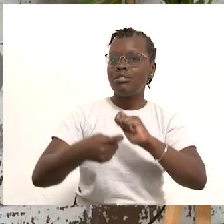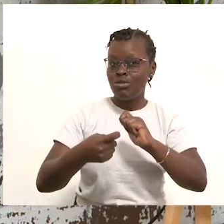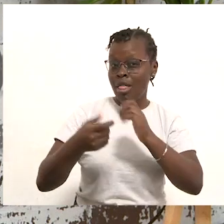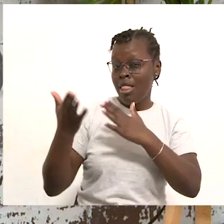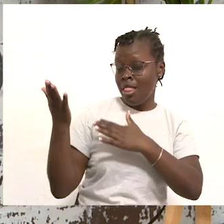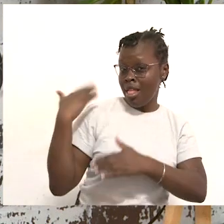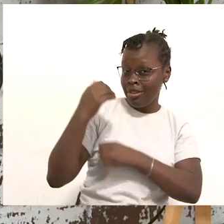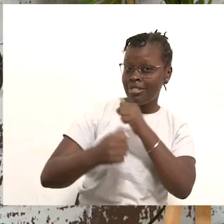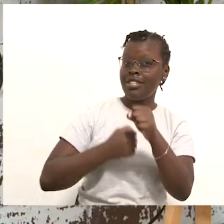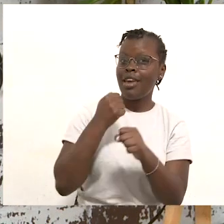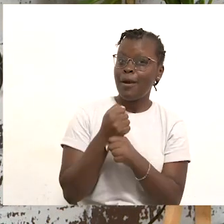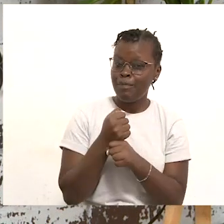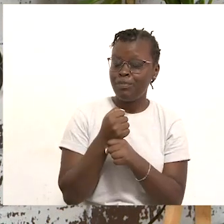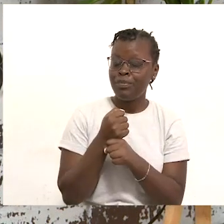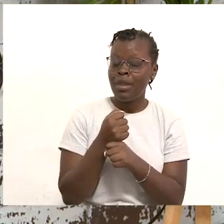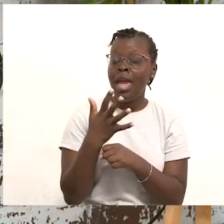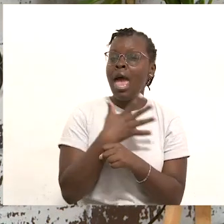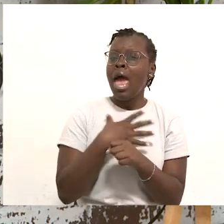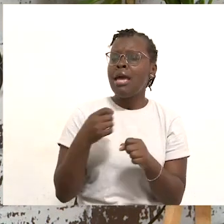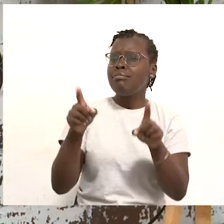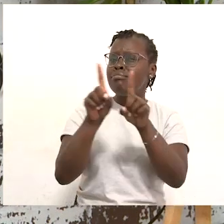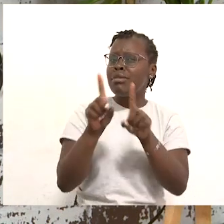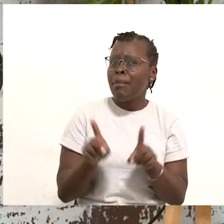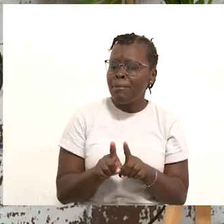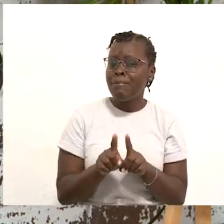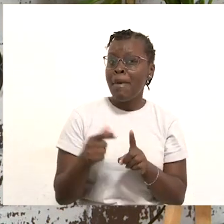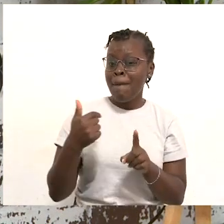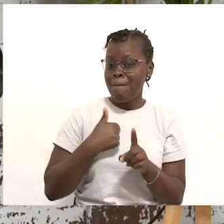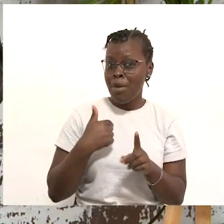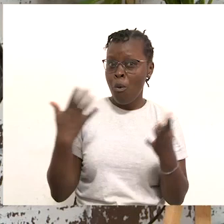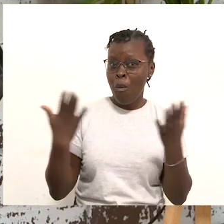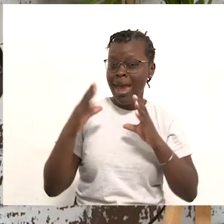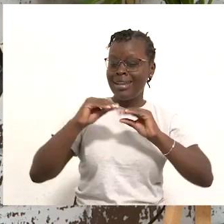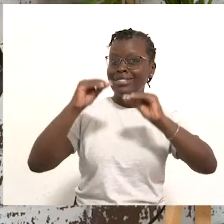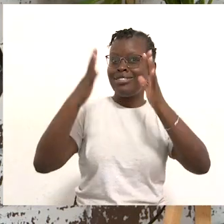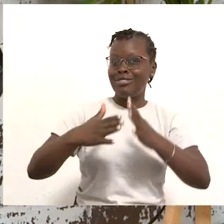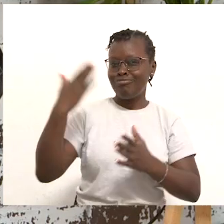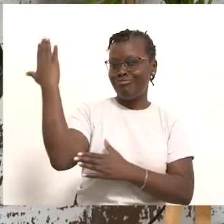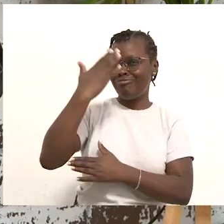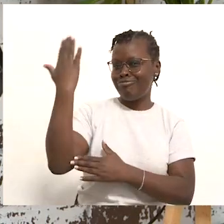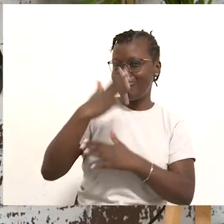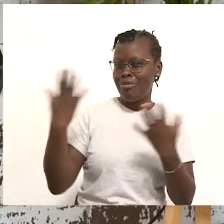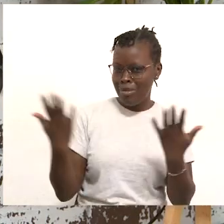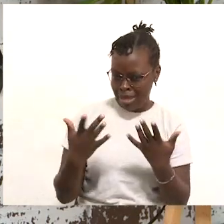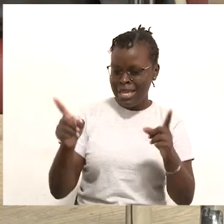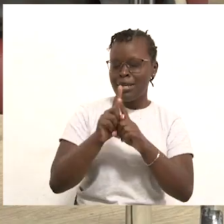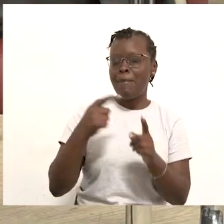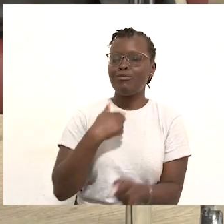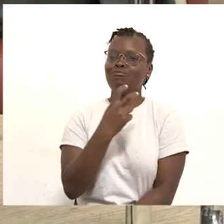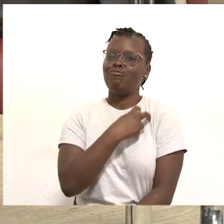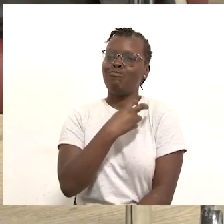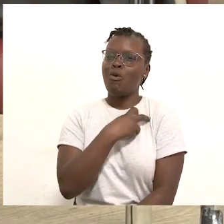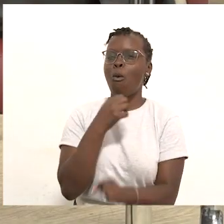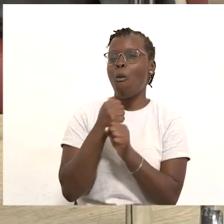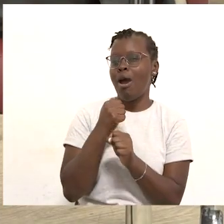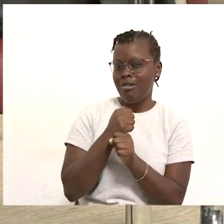year. And I'm also a tutor or a lecturer, and I also do consultancy